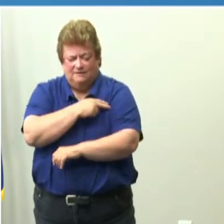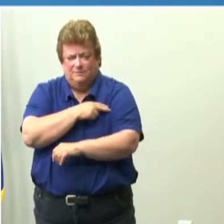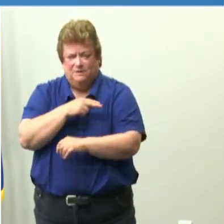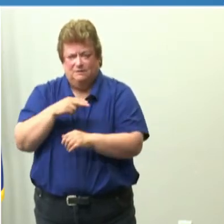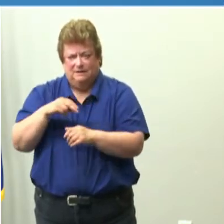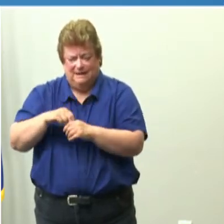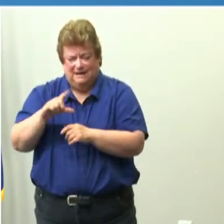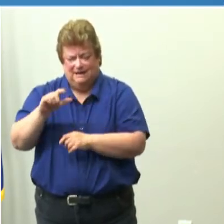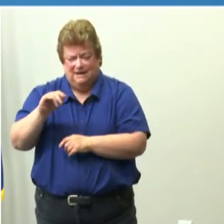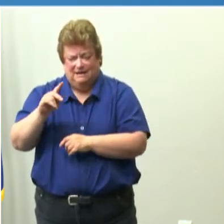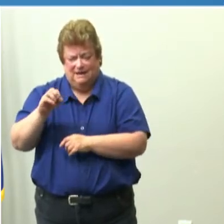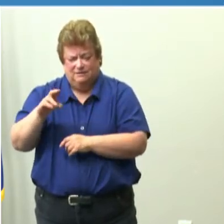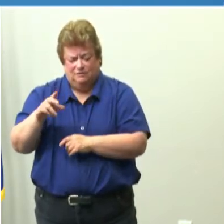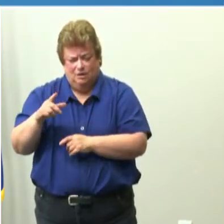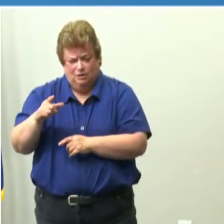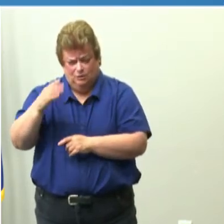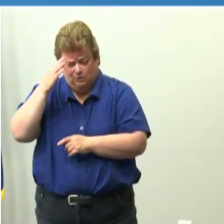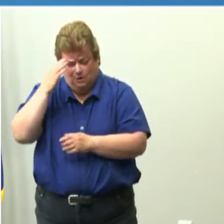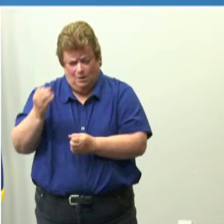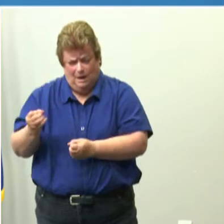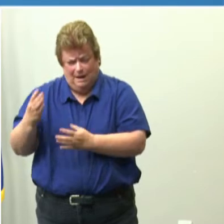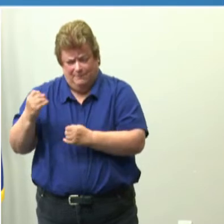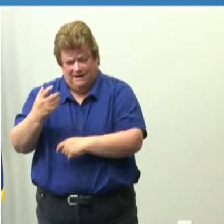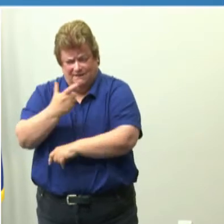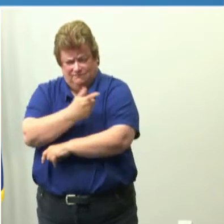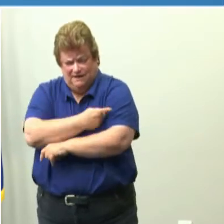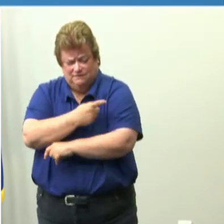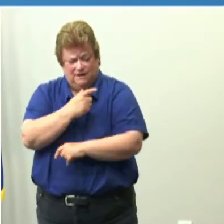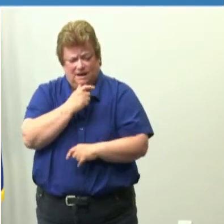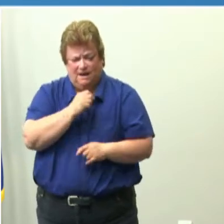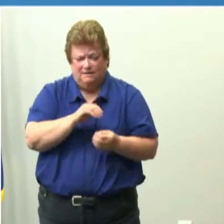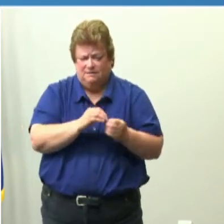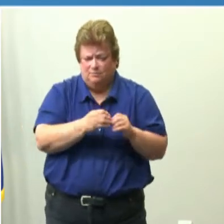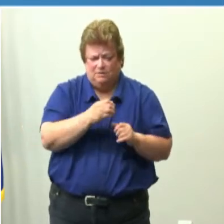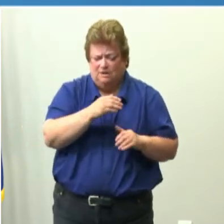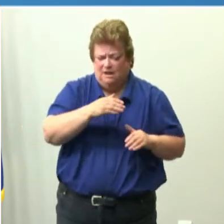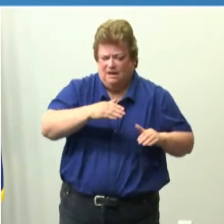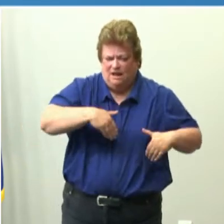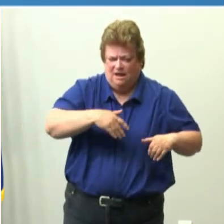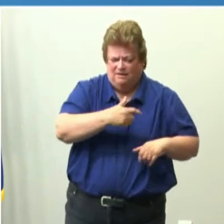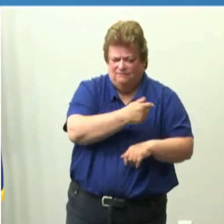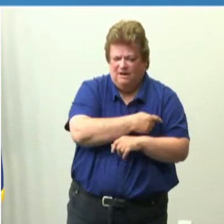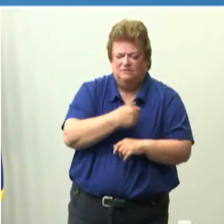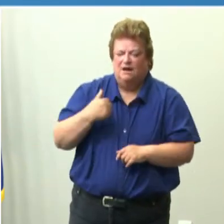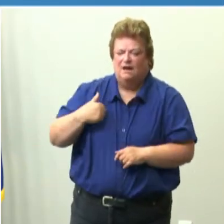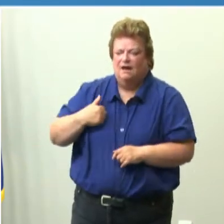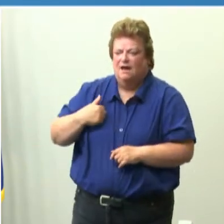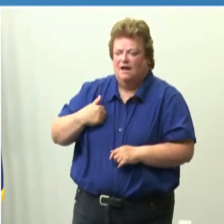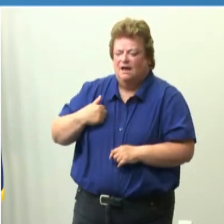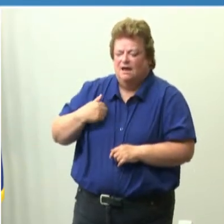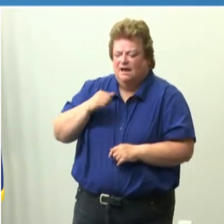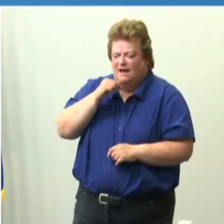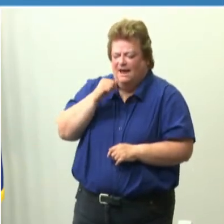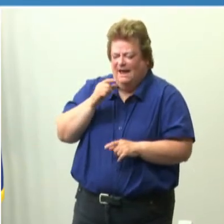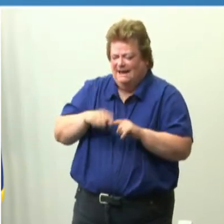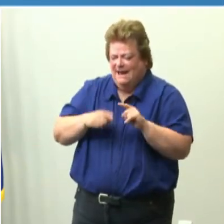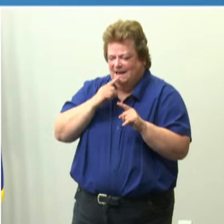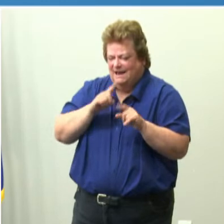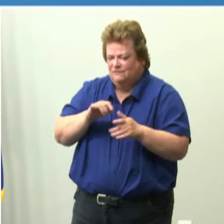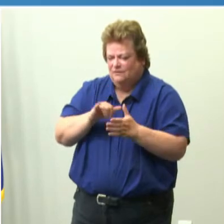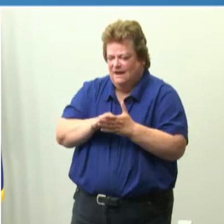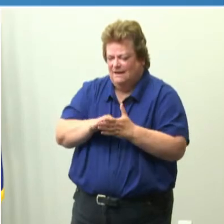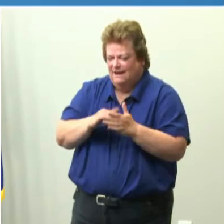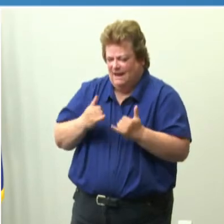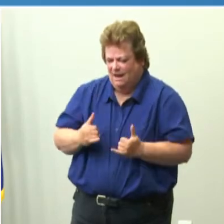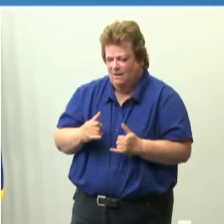Do you know how many of those were vaccinated and unvaccinated? I can't answer that right now, but we do track that all the time, Jared,